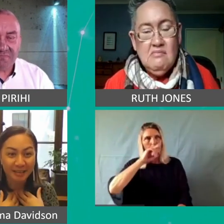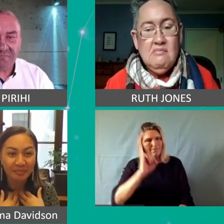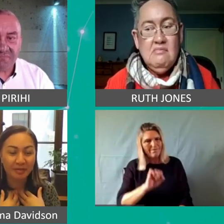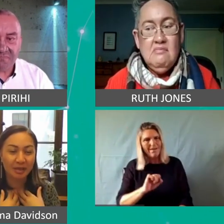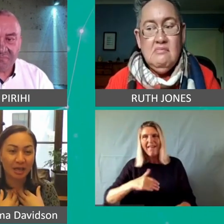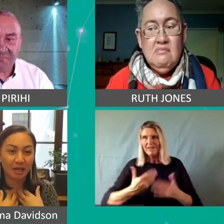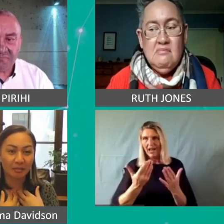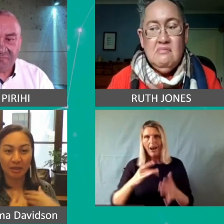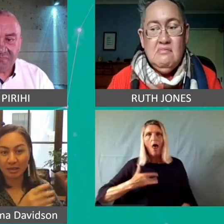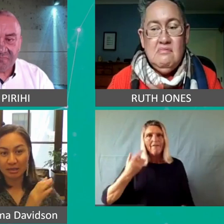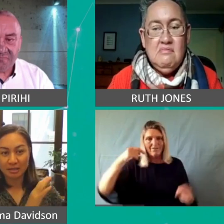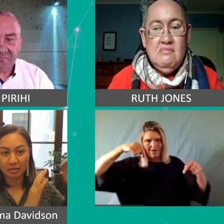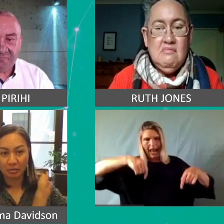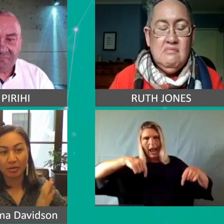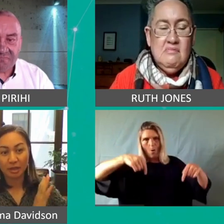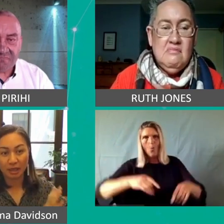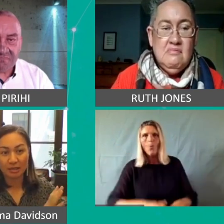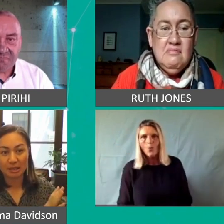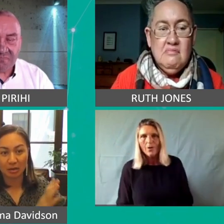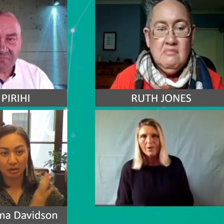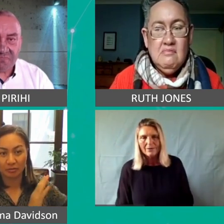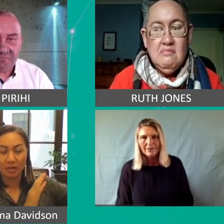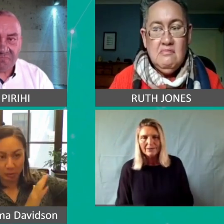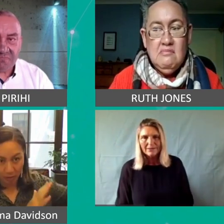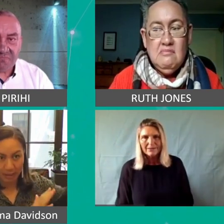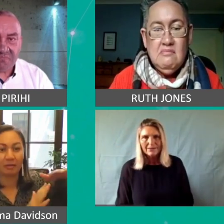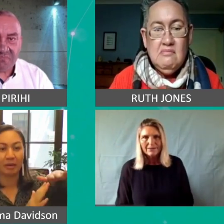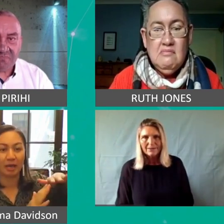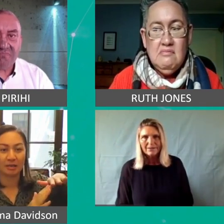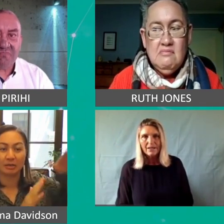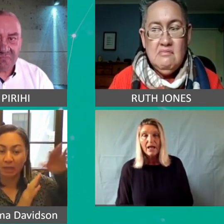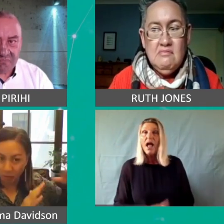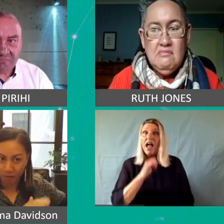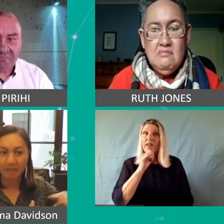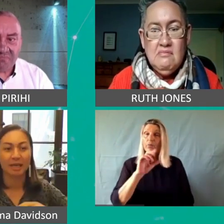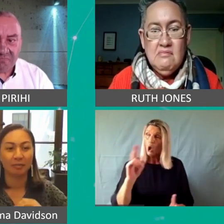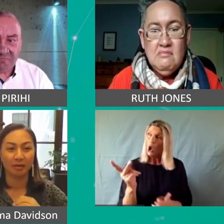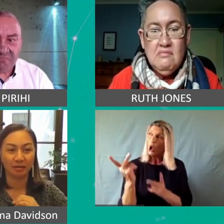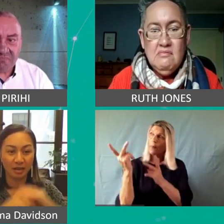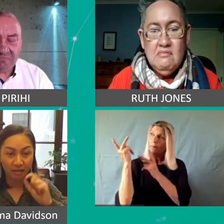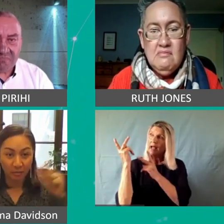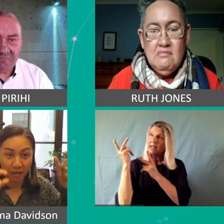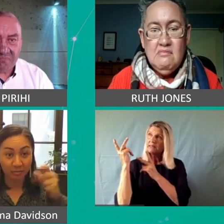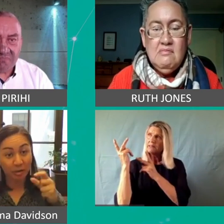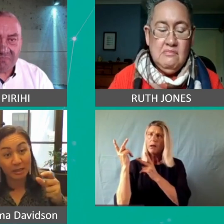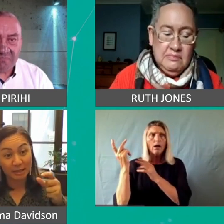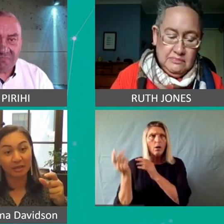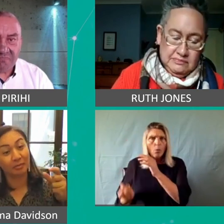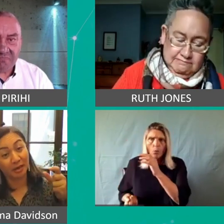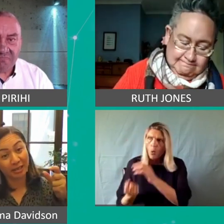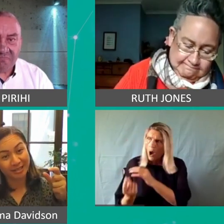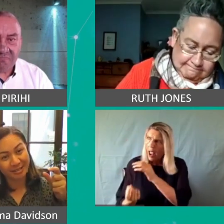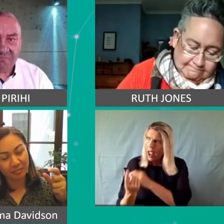today, it is through the lens of looking at the past, looking at what has happened, that we can properly see